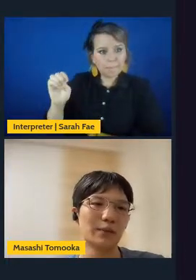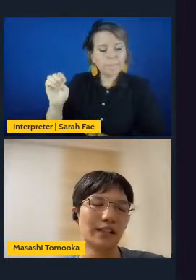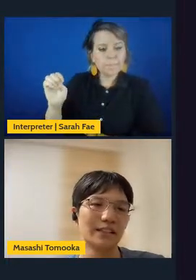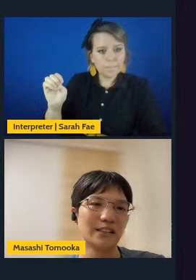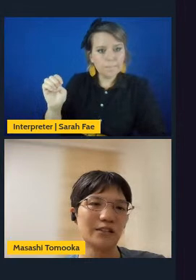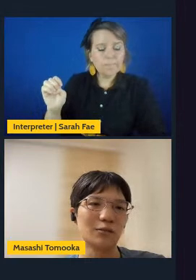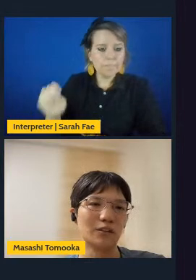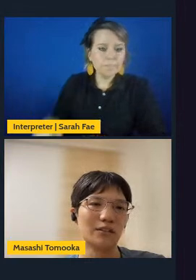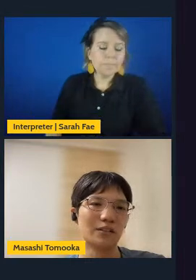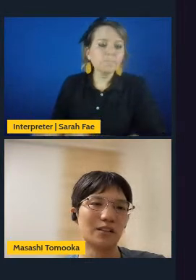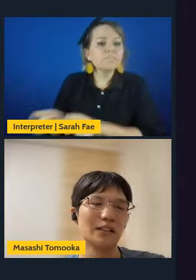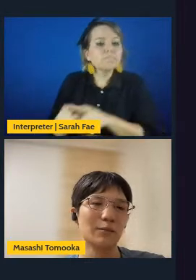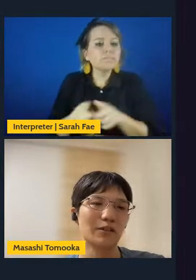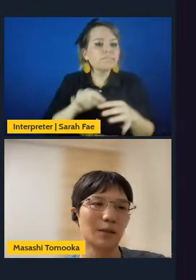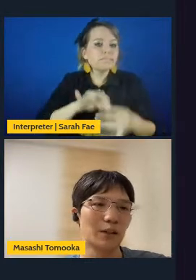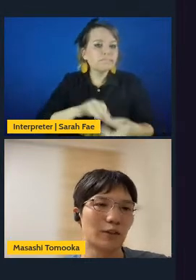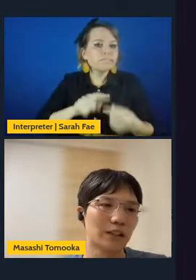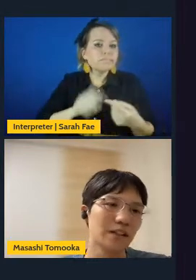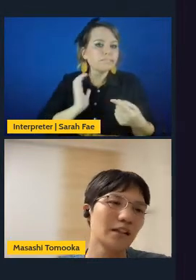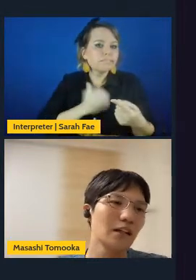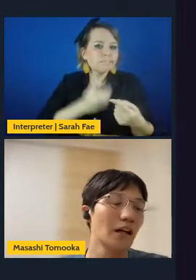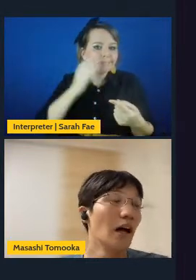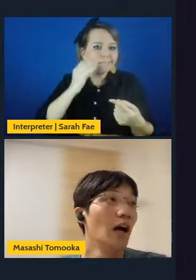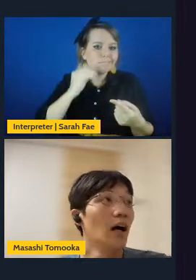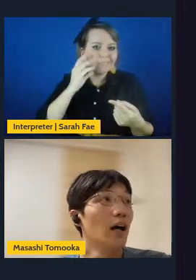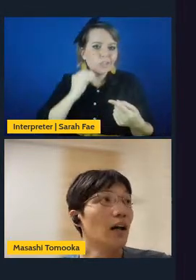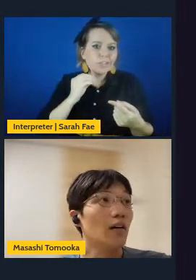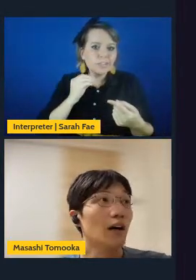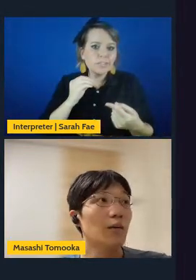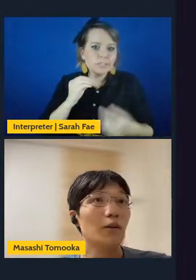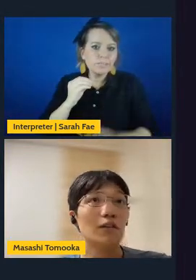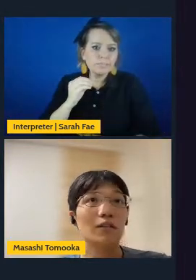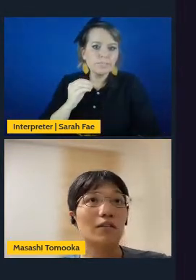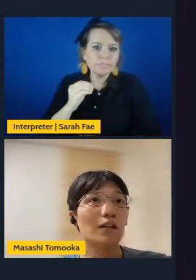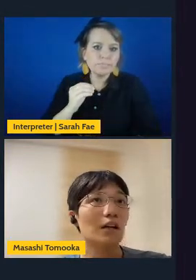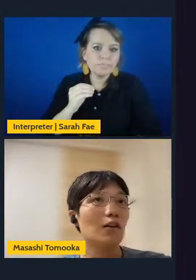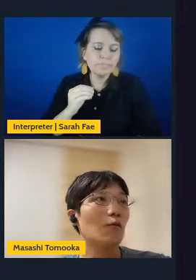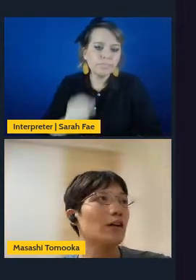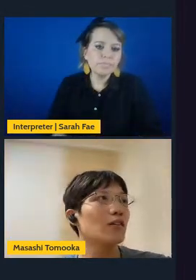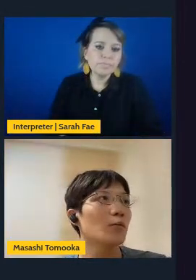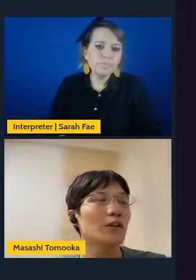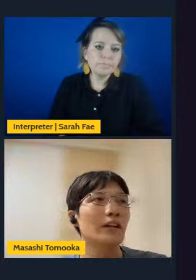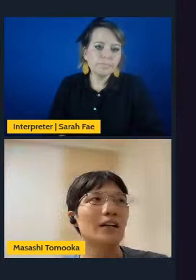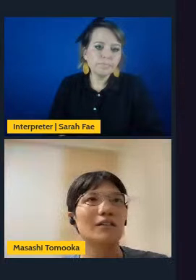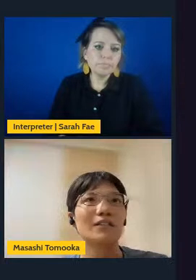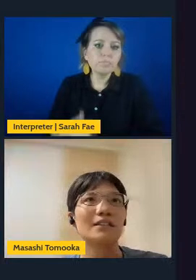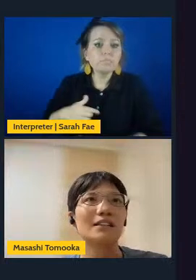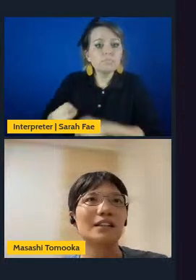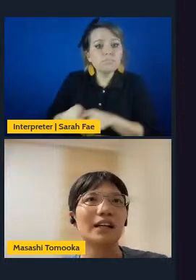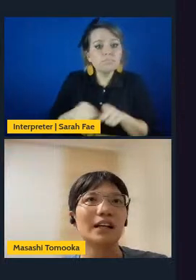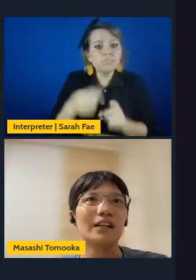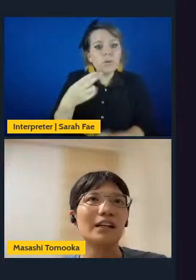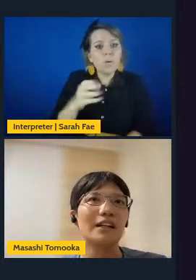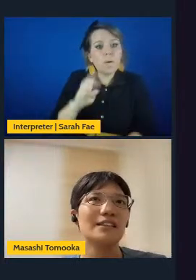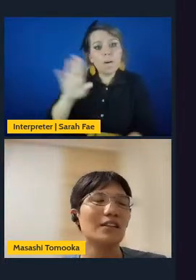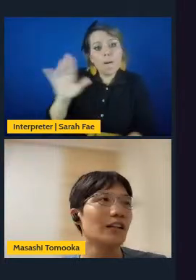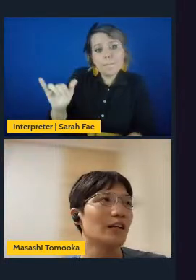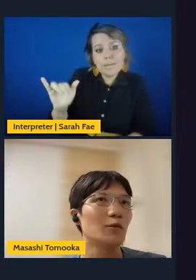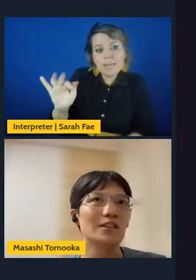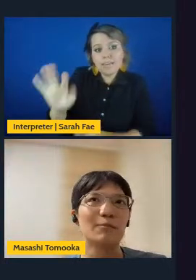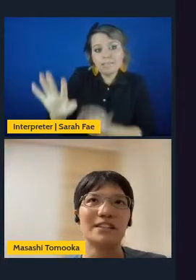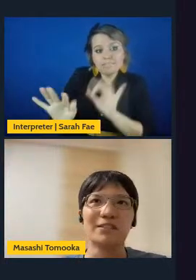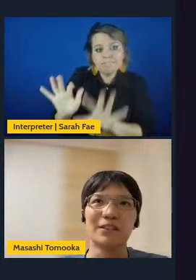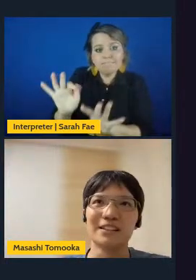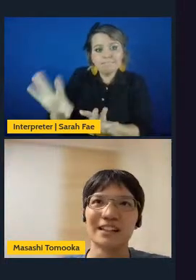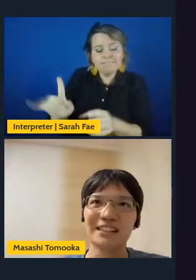the experiences from those prototyping work. So I'm also a hobby contributor to CDK.